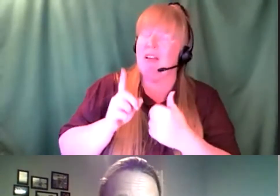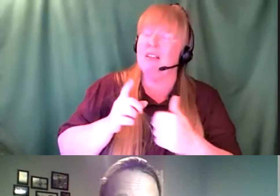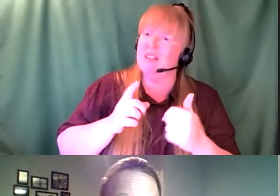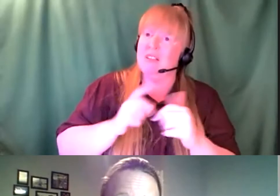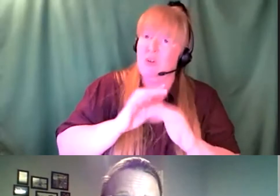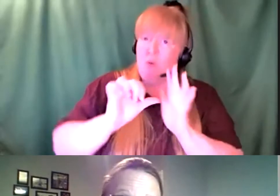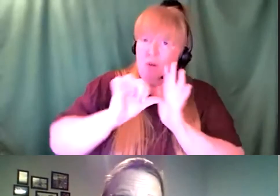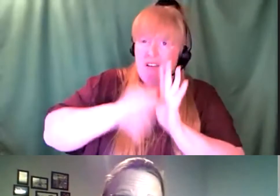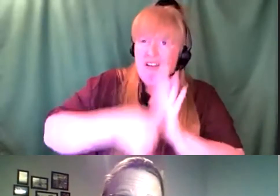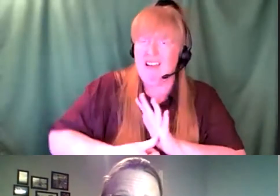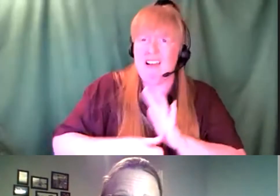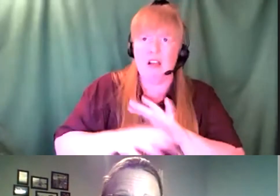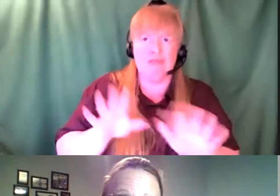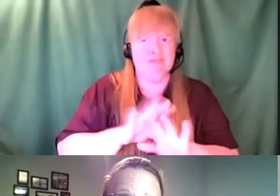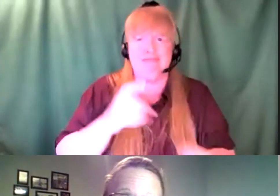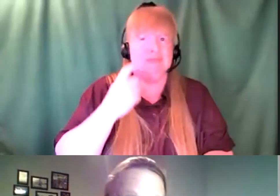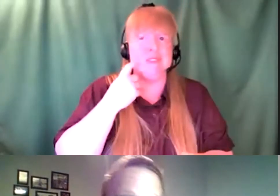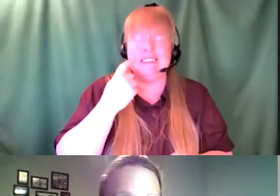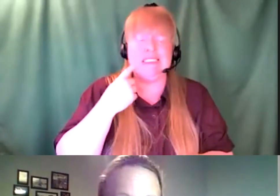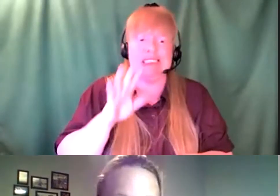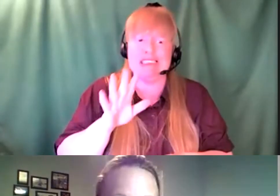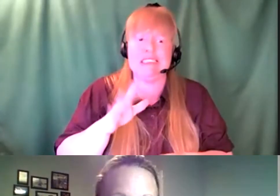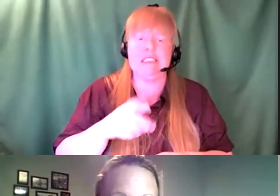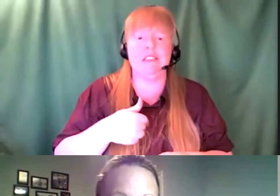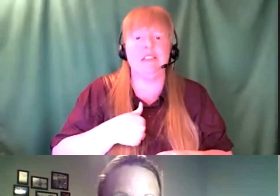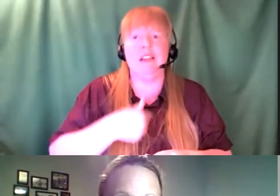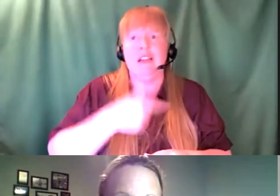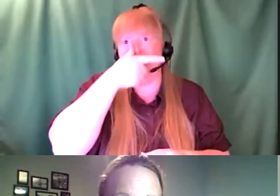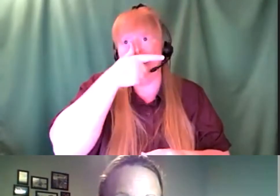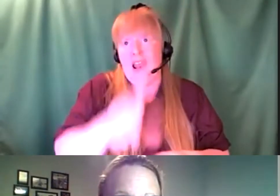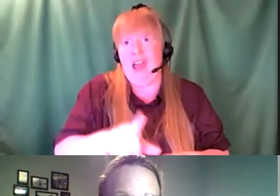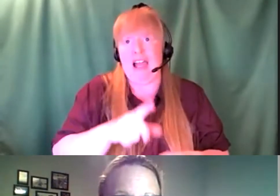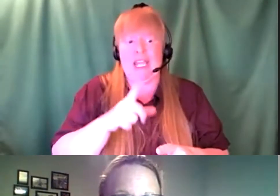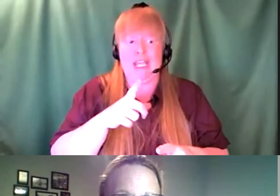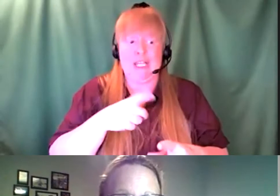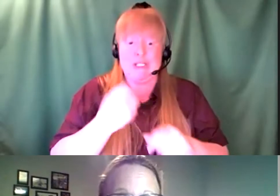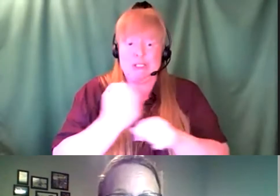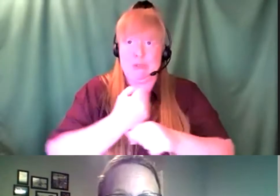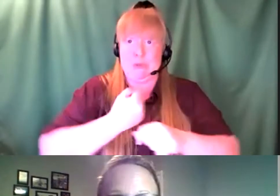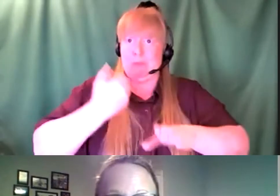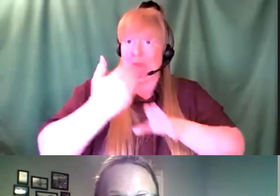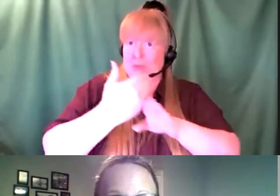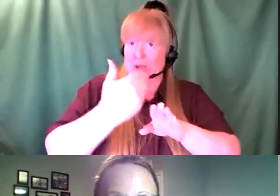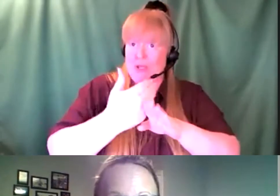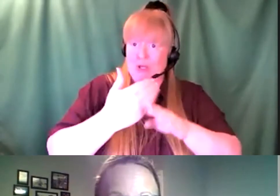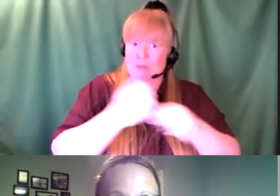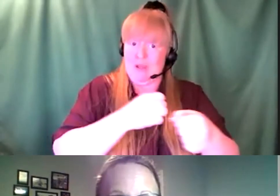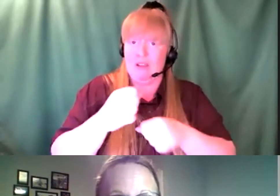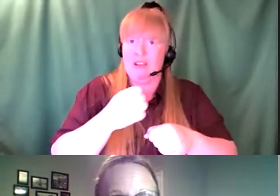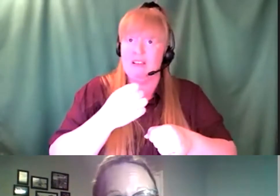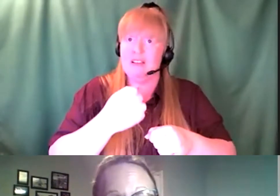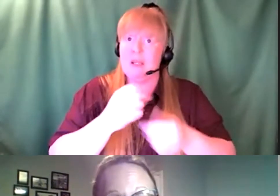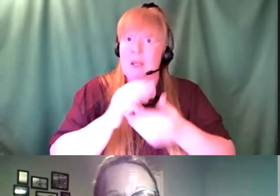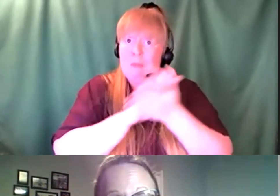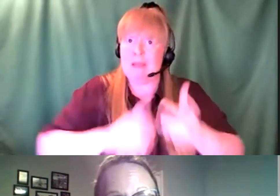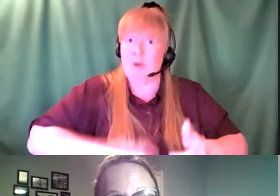think, you know, possibly I feel really fortunate to be able to do what I do. It doesn't mean that I'm really super confident all the time, but